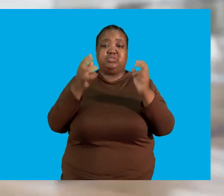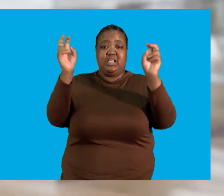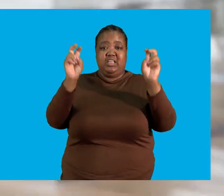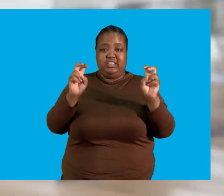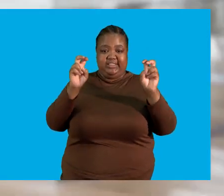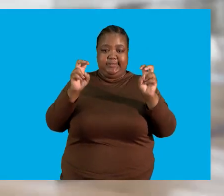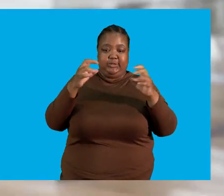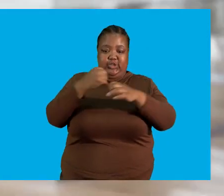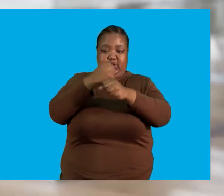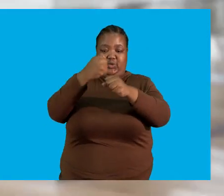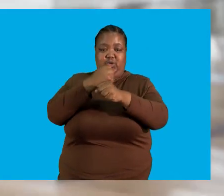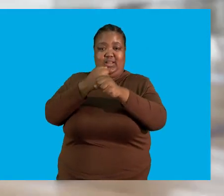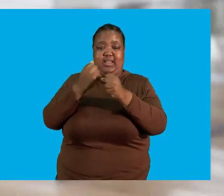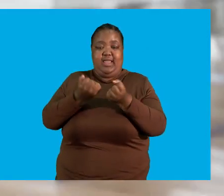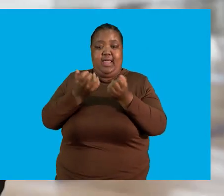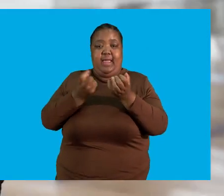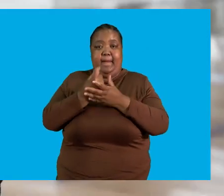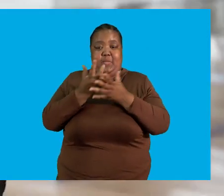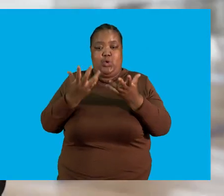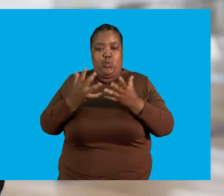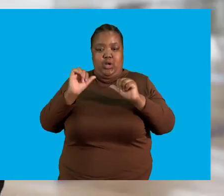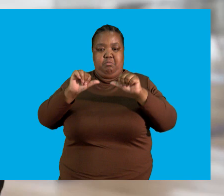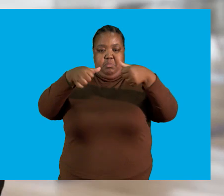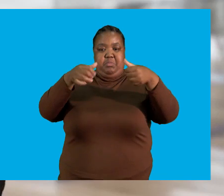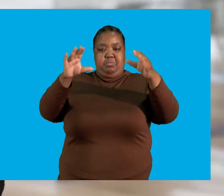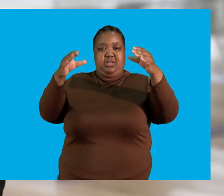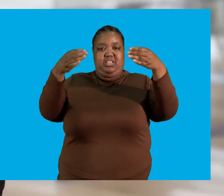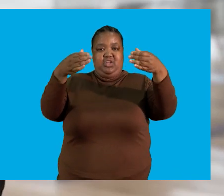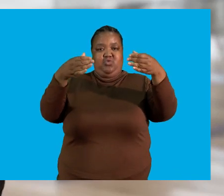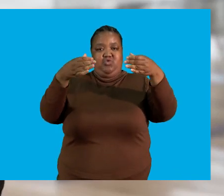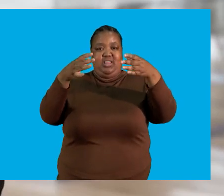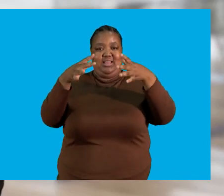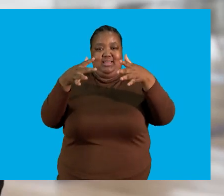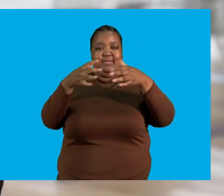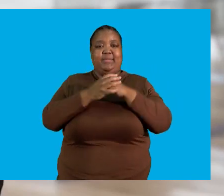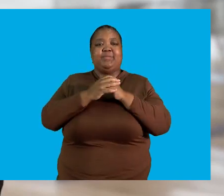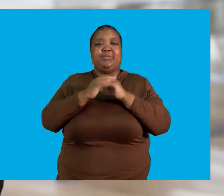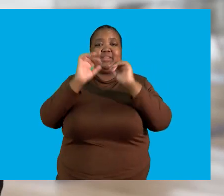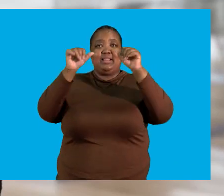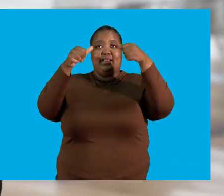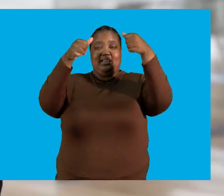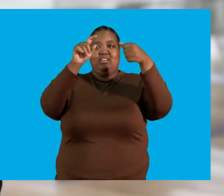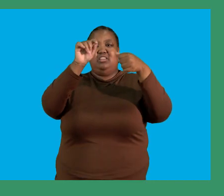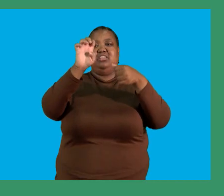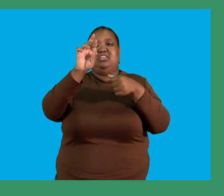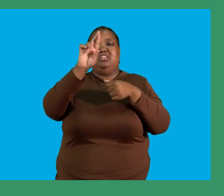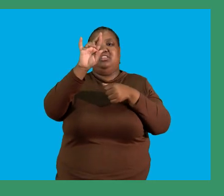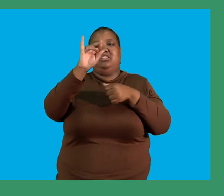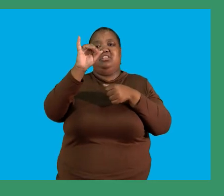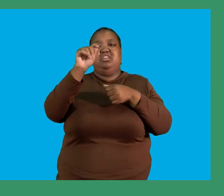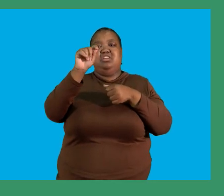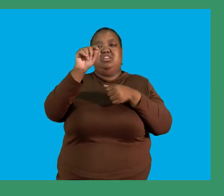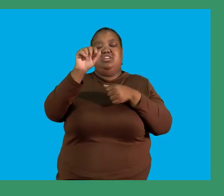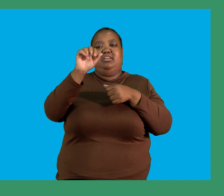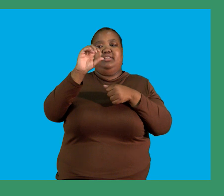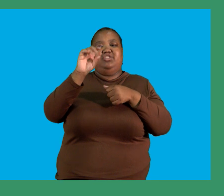is manufacturing of power which is happening in the secondary sector. Then let's take a look at